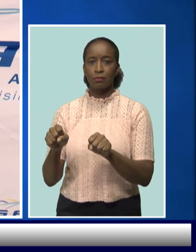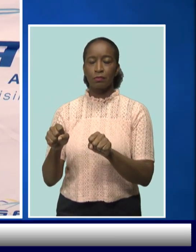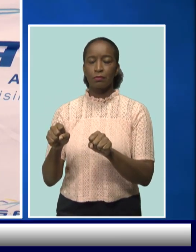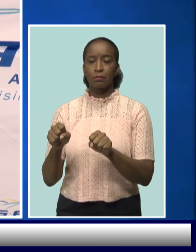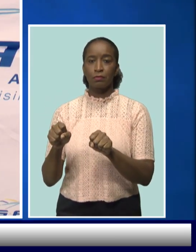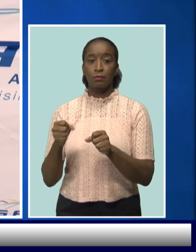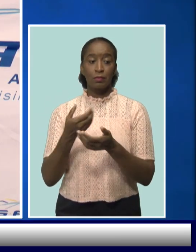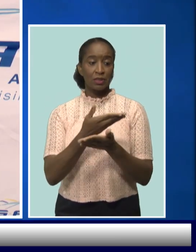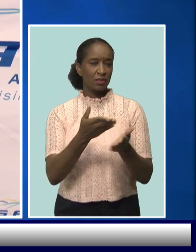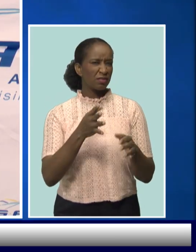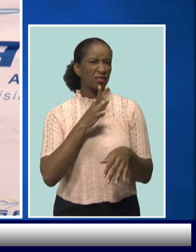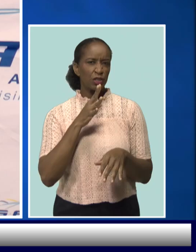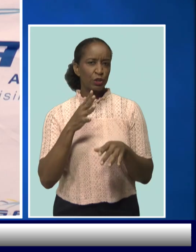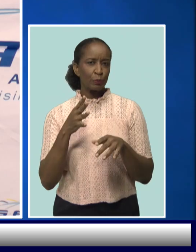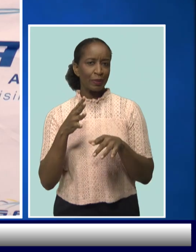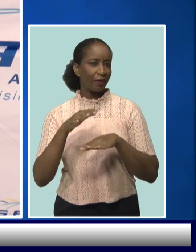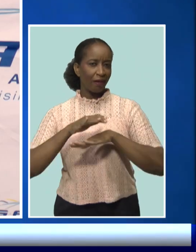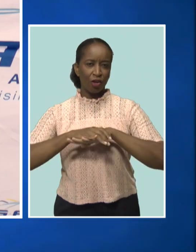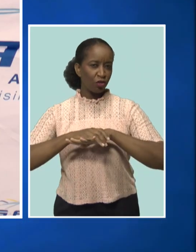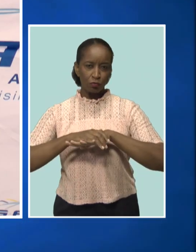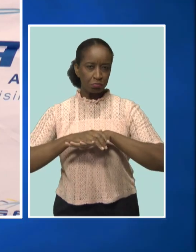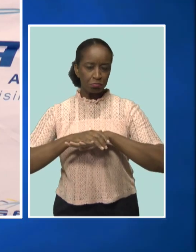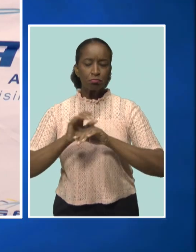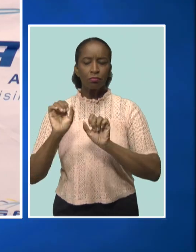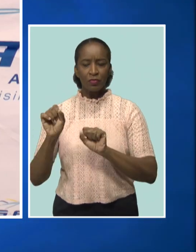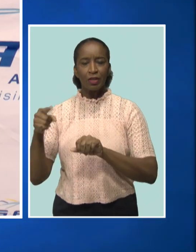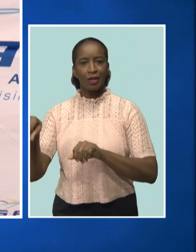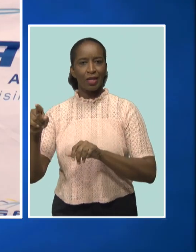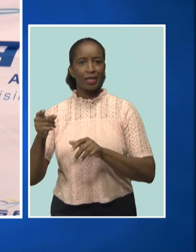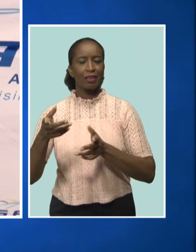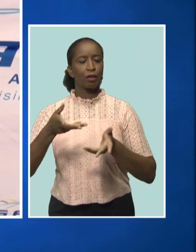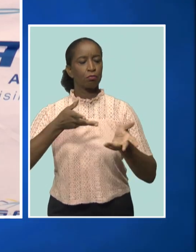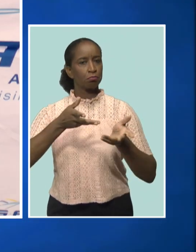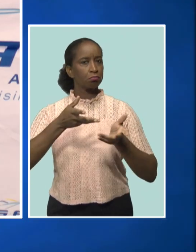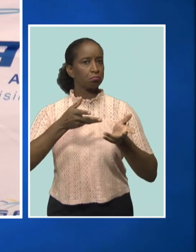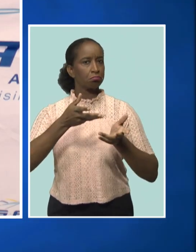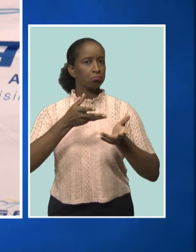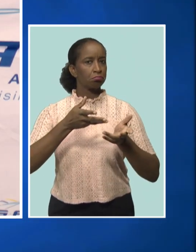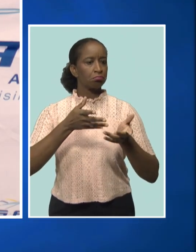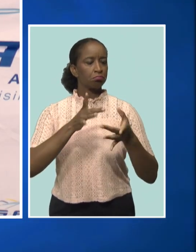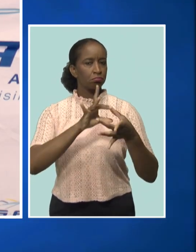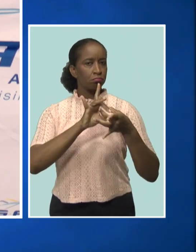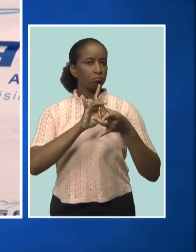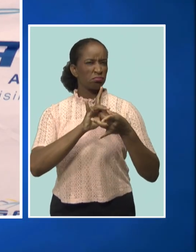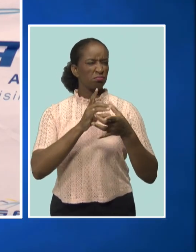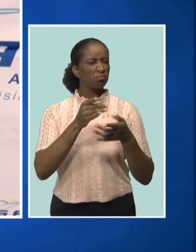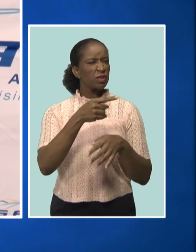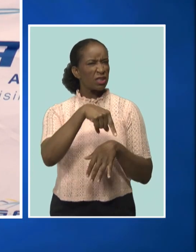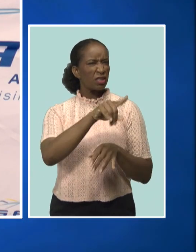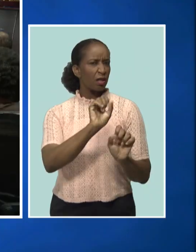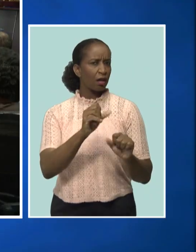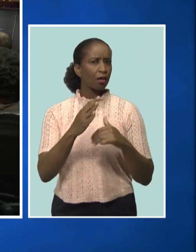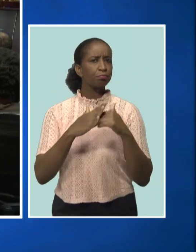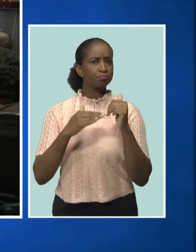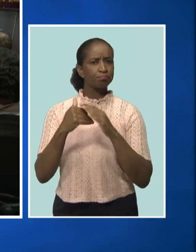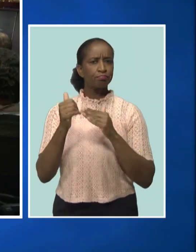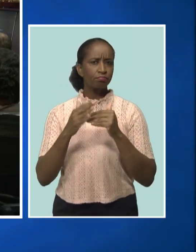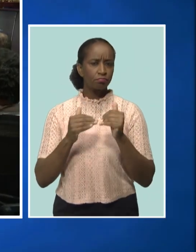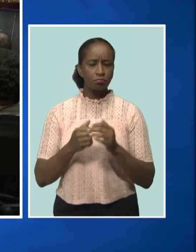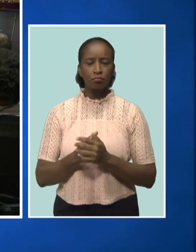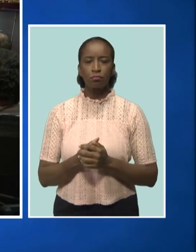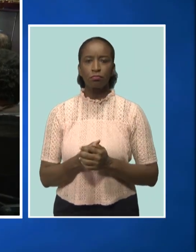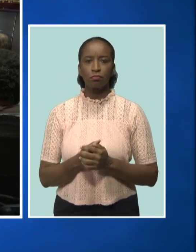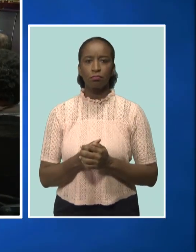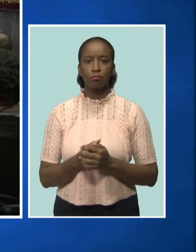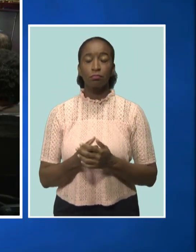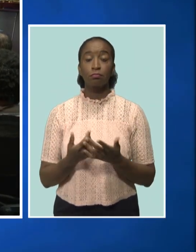not speak our language, and be able to communicate with them in the environment that helps them to feel comfortable. The officials had high praise